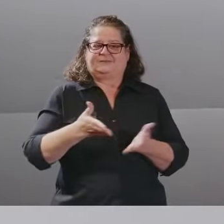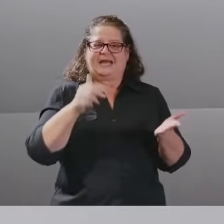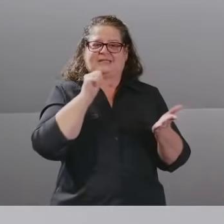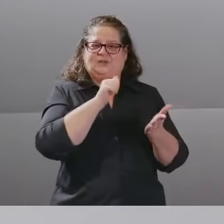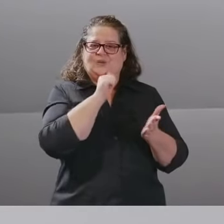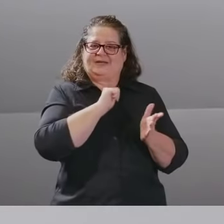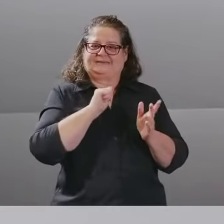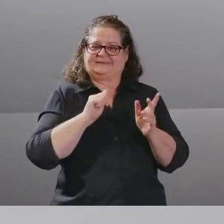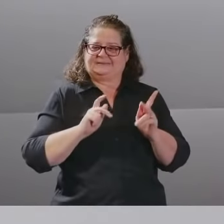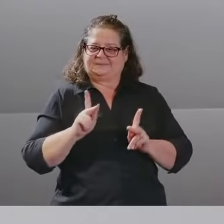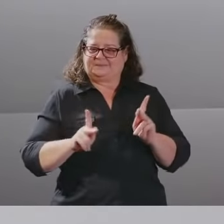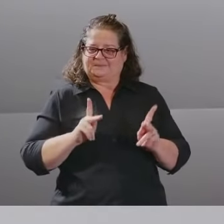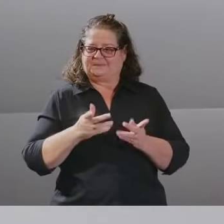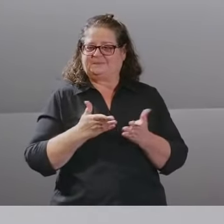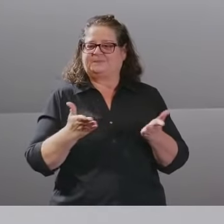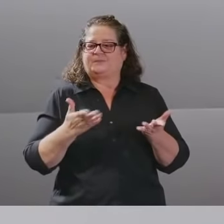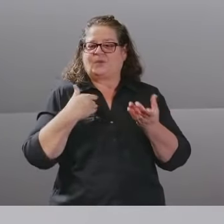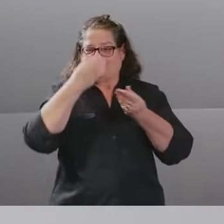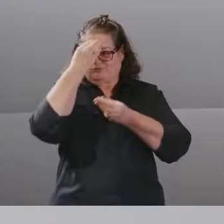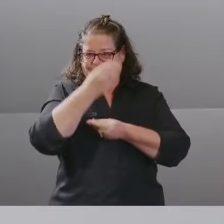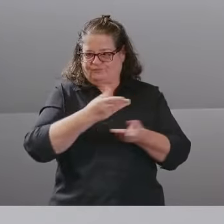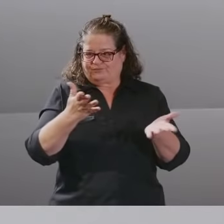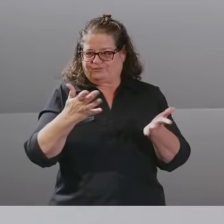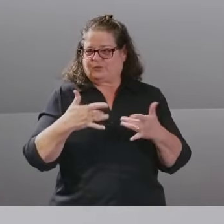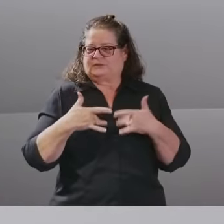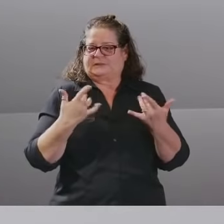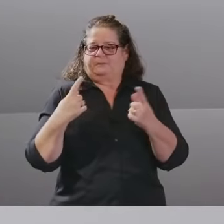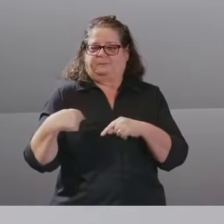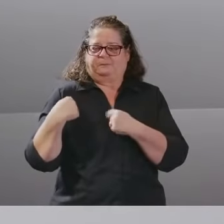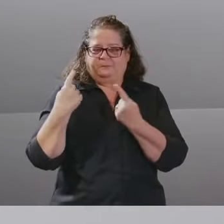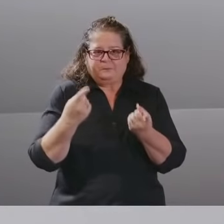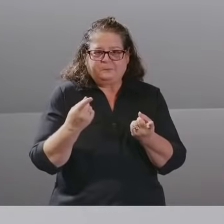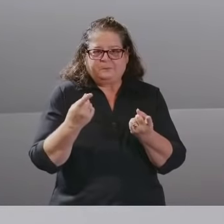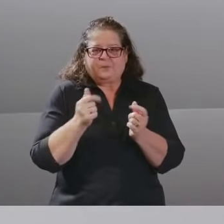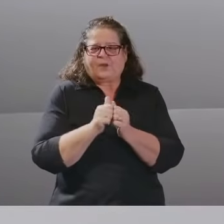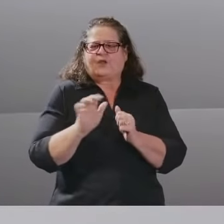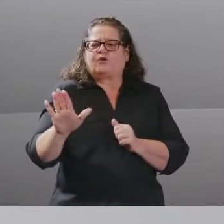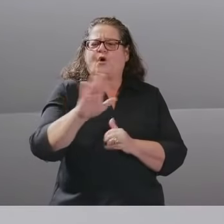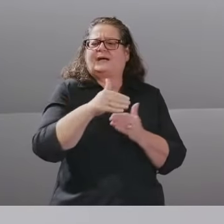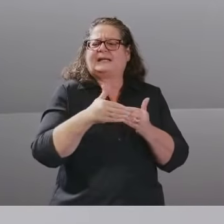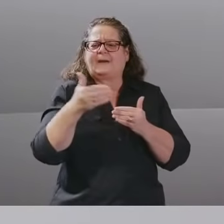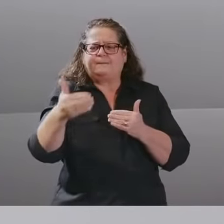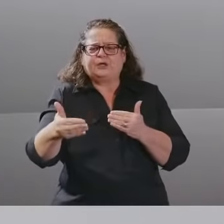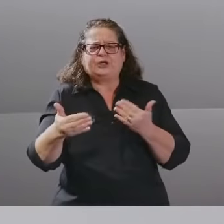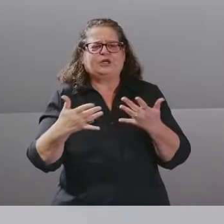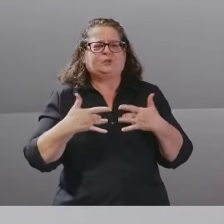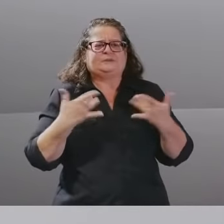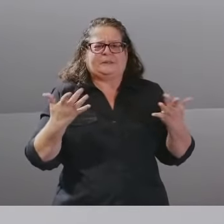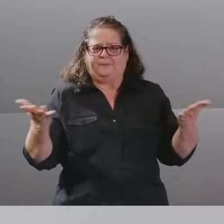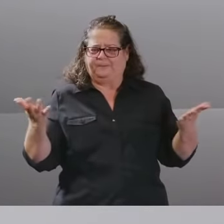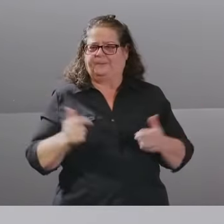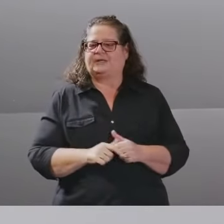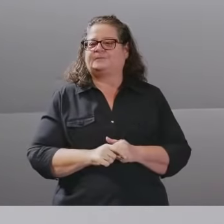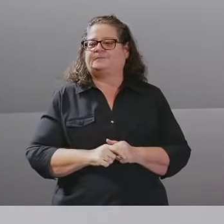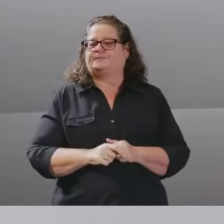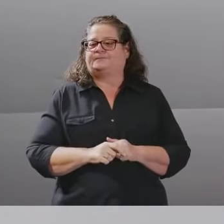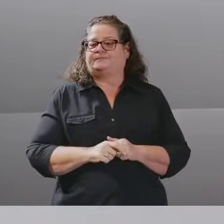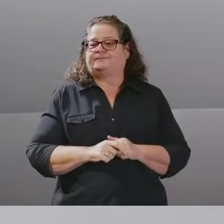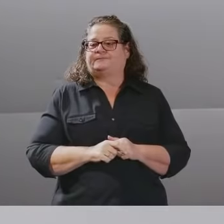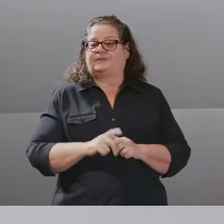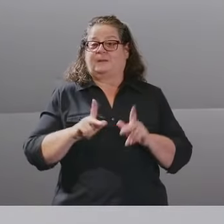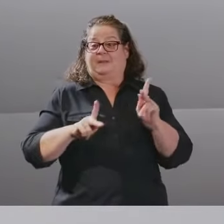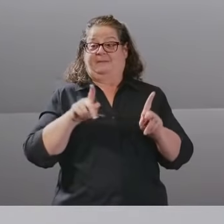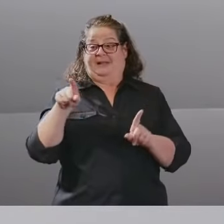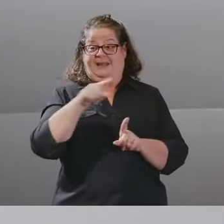their neighbors, their classmates, their parishioners, our Arizona National Guardsmen. As many of you have heard me